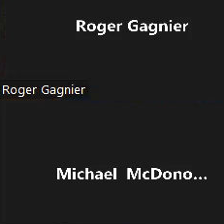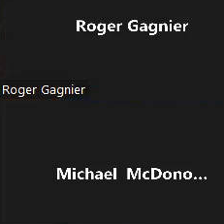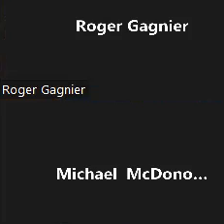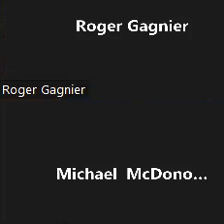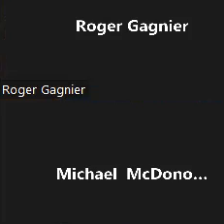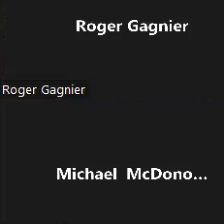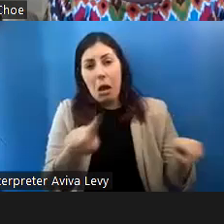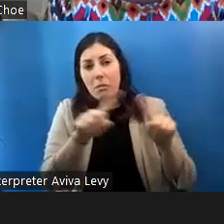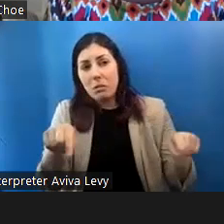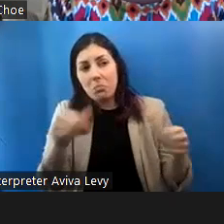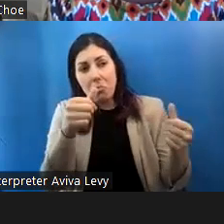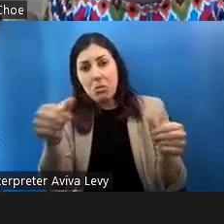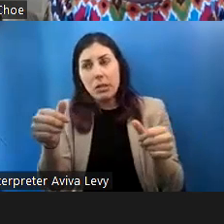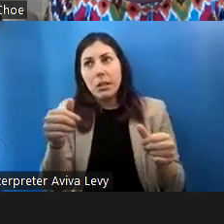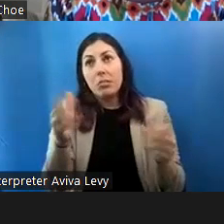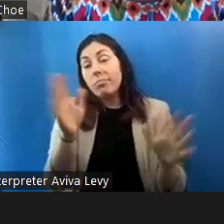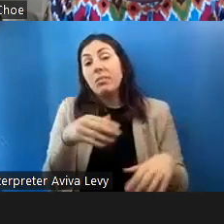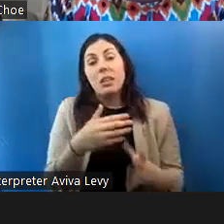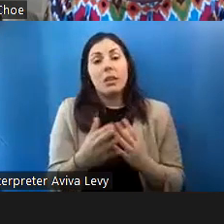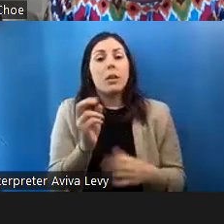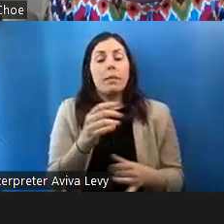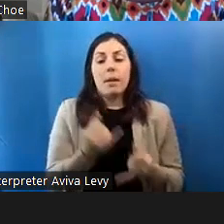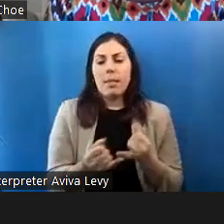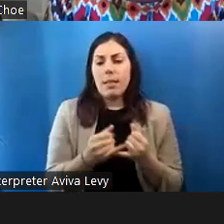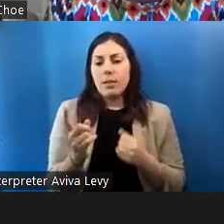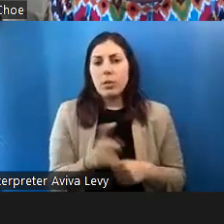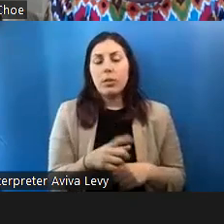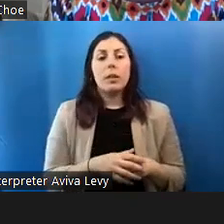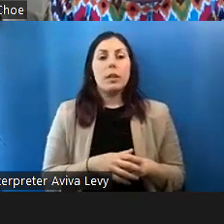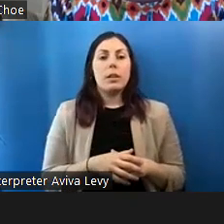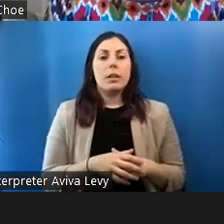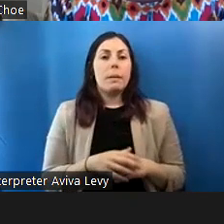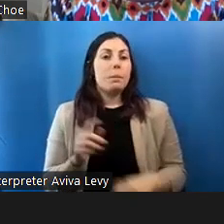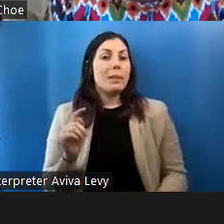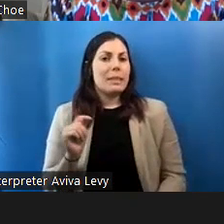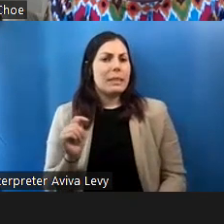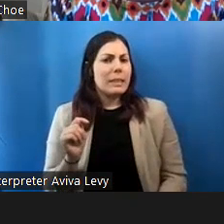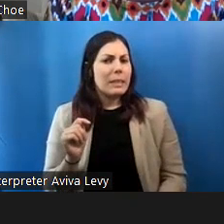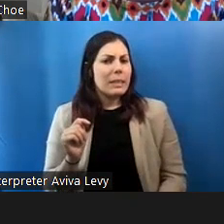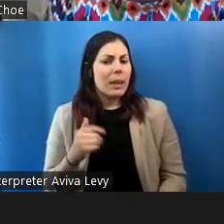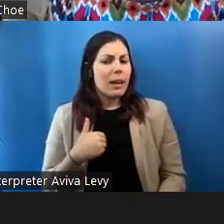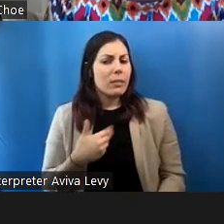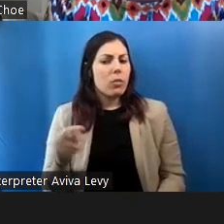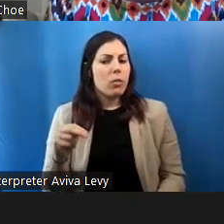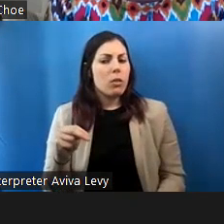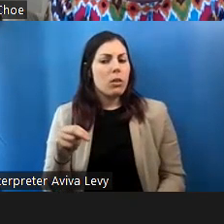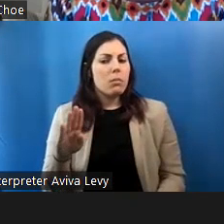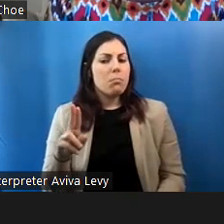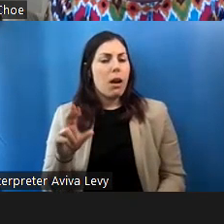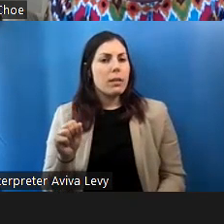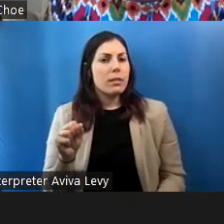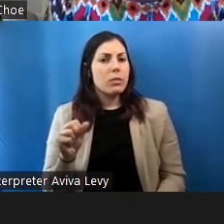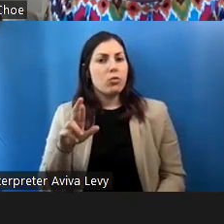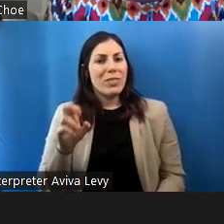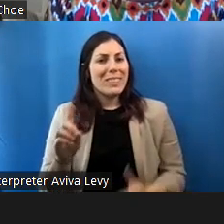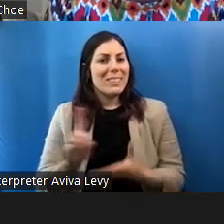so on. Okay, final question. The T has the bus redesign project going on that